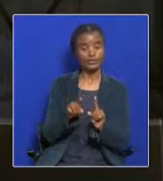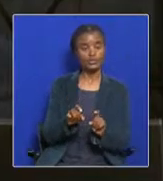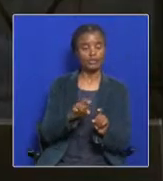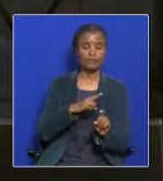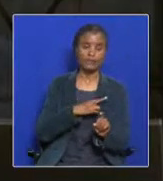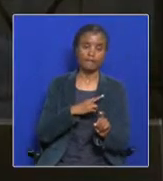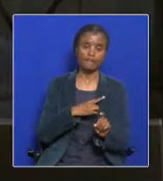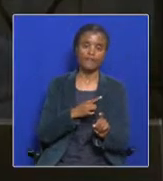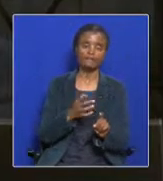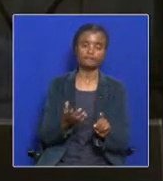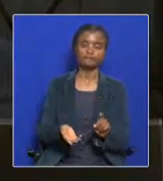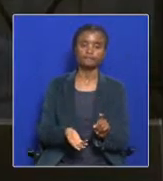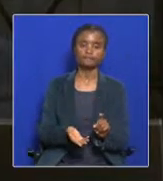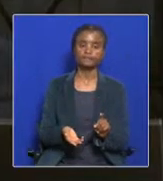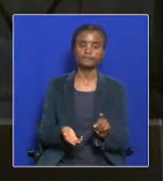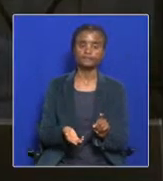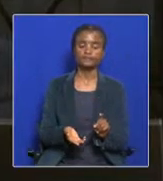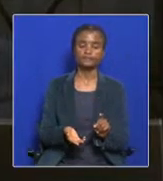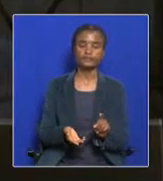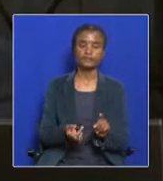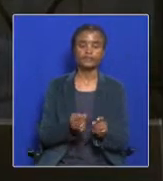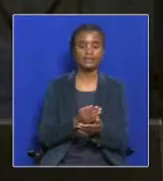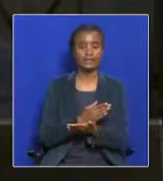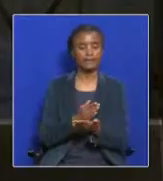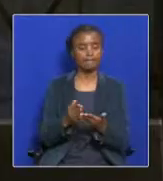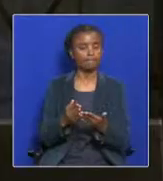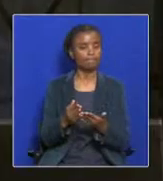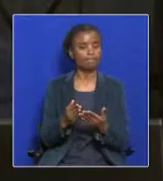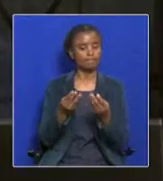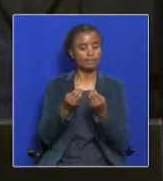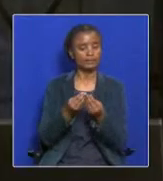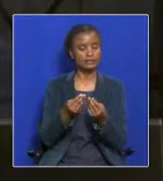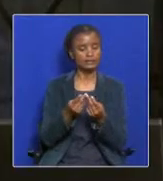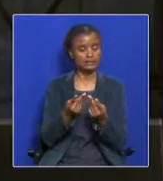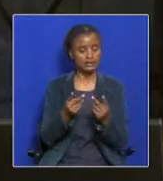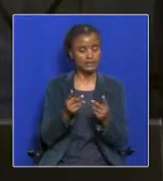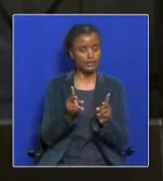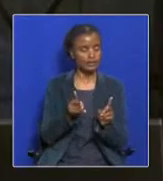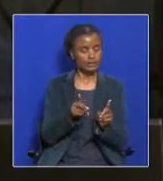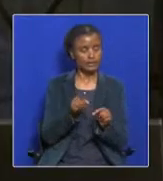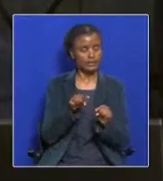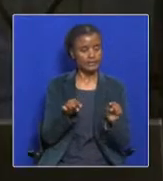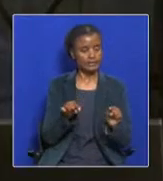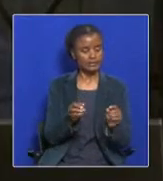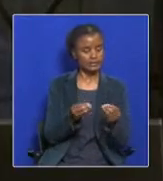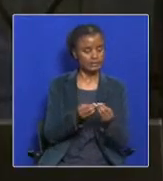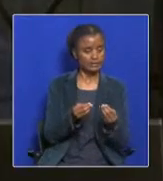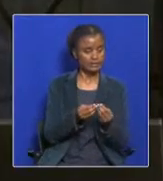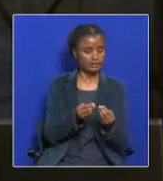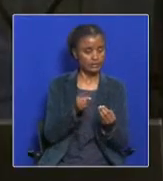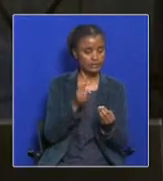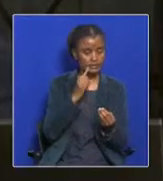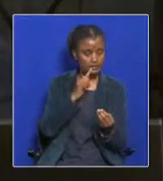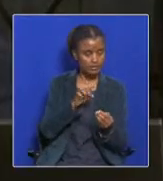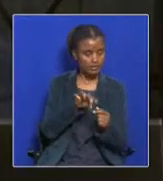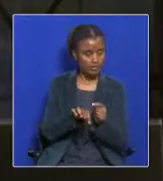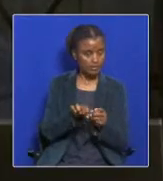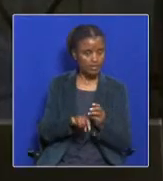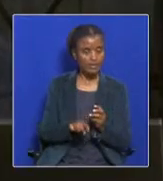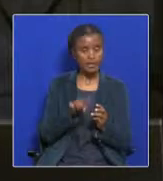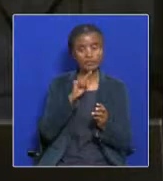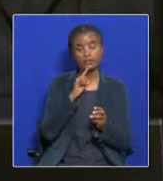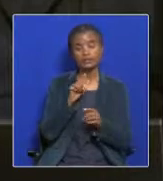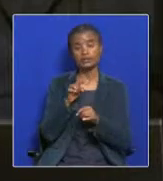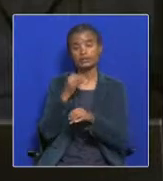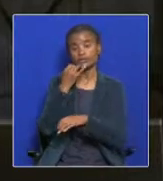these obvious anomalies that happened and resulting in the loss of these drugs which in circumstances